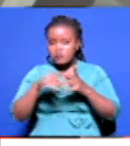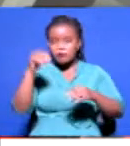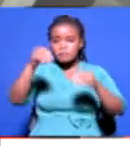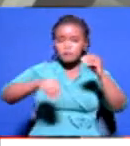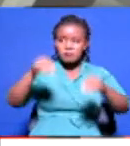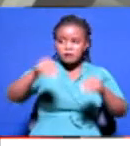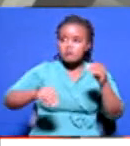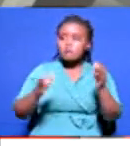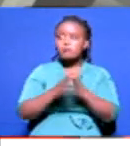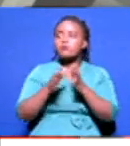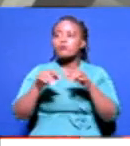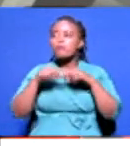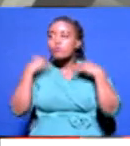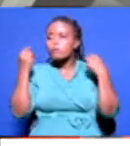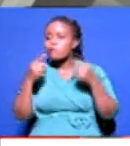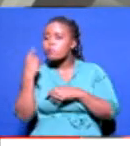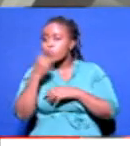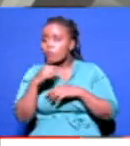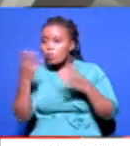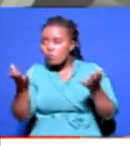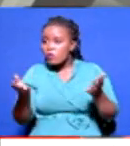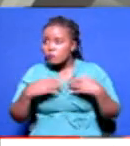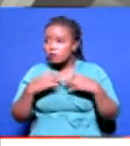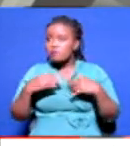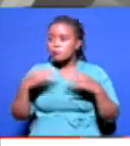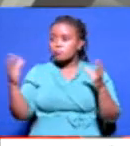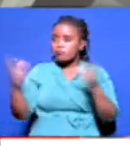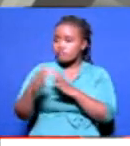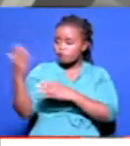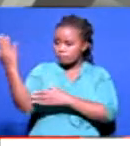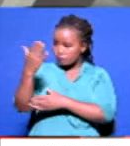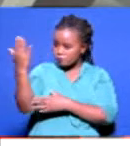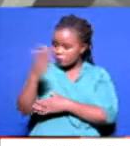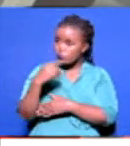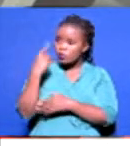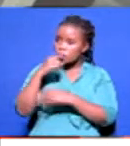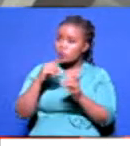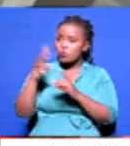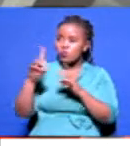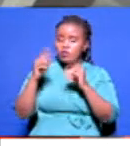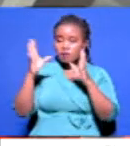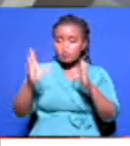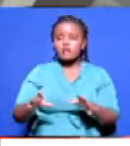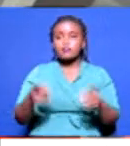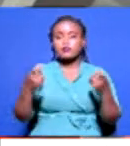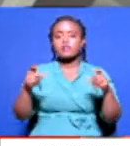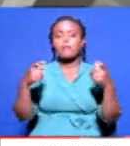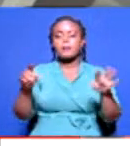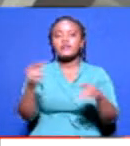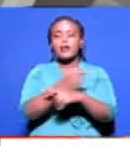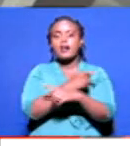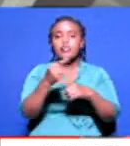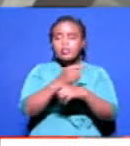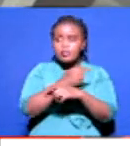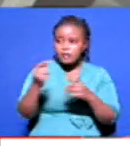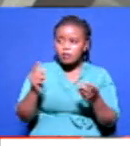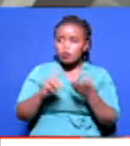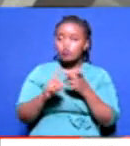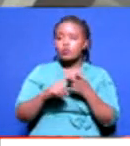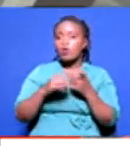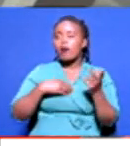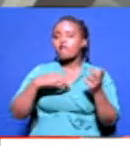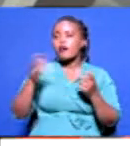hosts. She has a panel, Victor Bwire, who's a director of media training and development from the Media Council of Kenya. We have Eric Oduor, who's